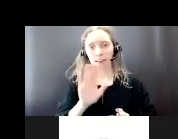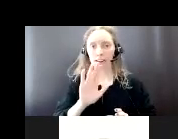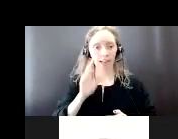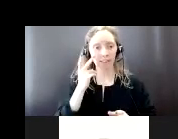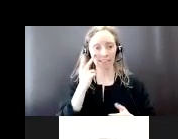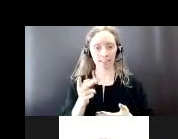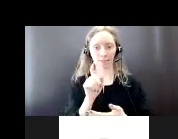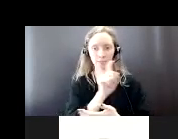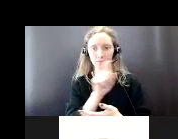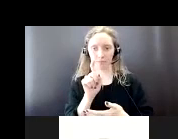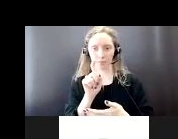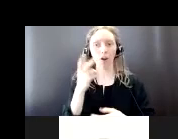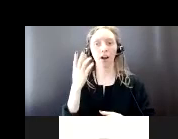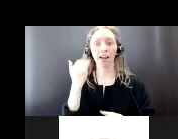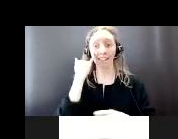email address.